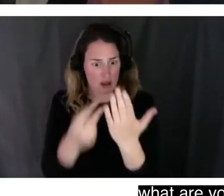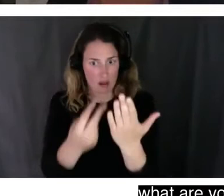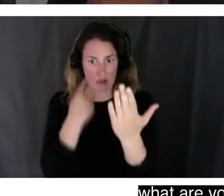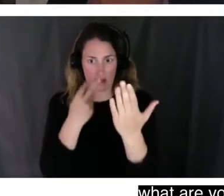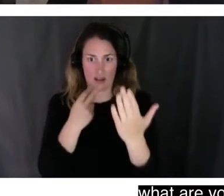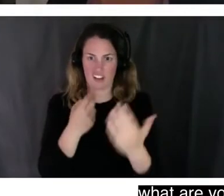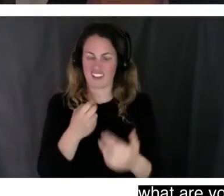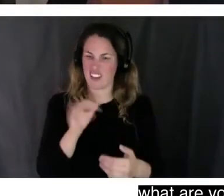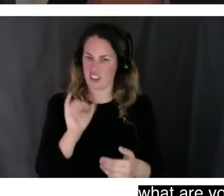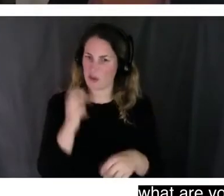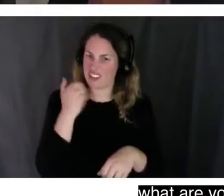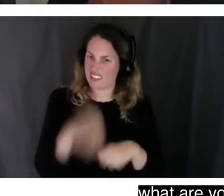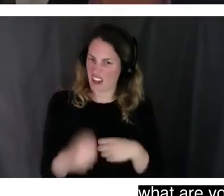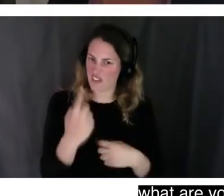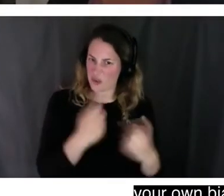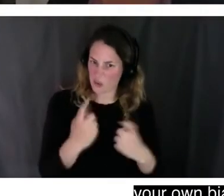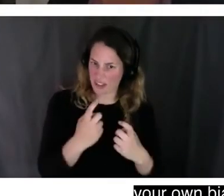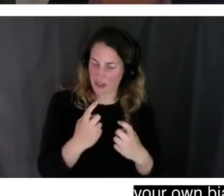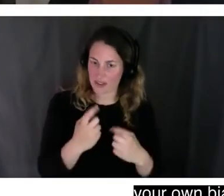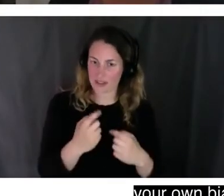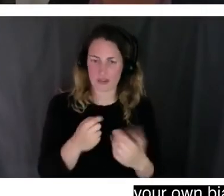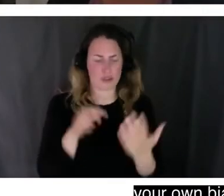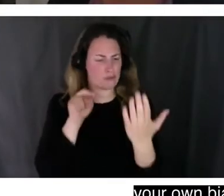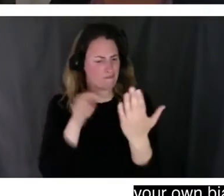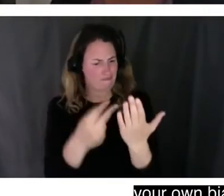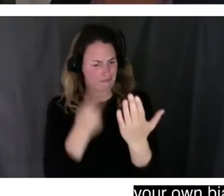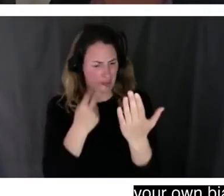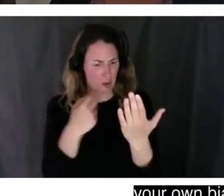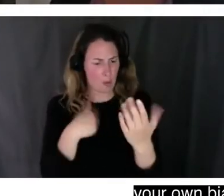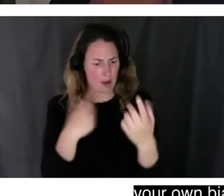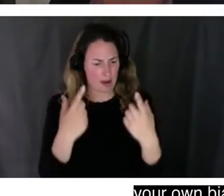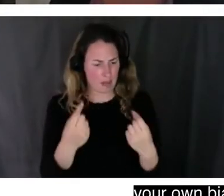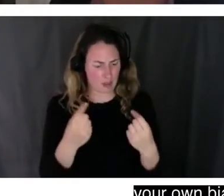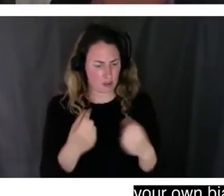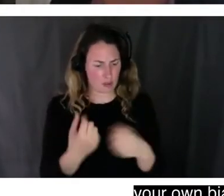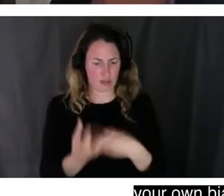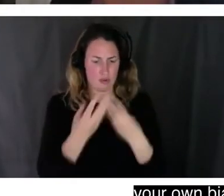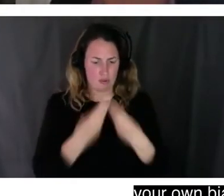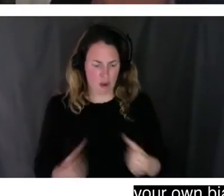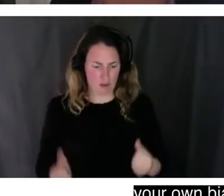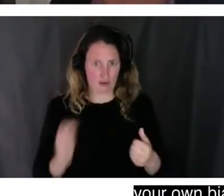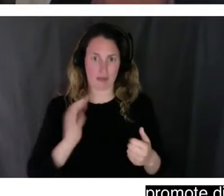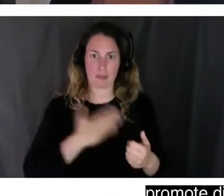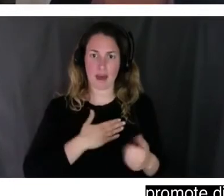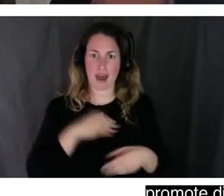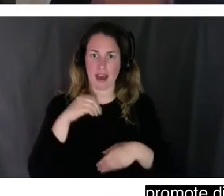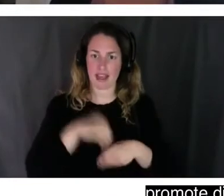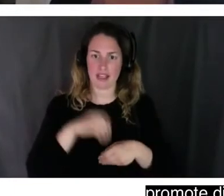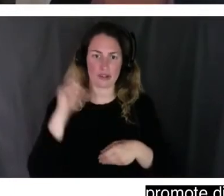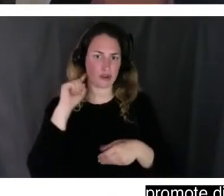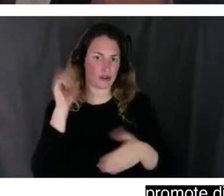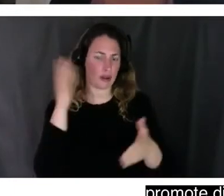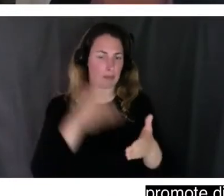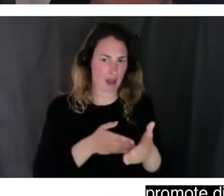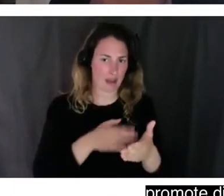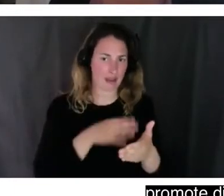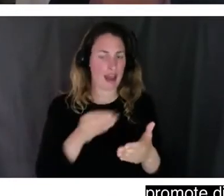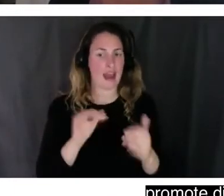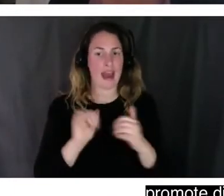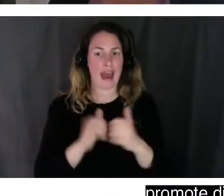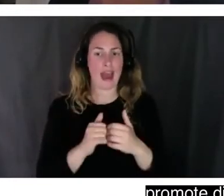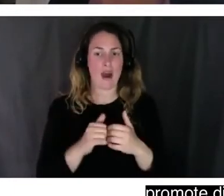doing to overcome your own biases, and what are you doing to promote diversity and